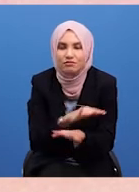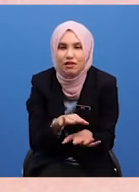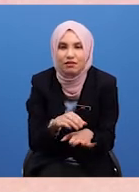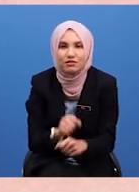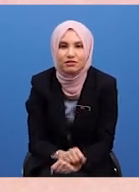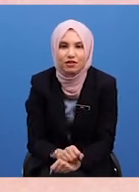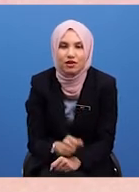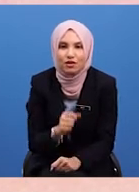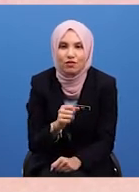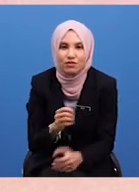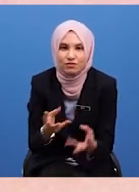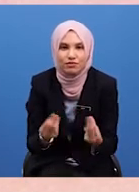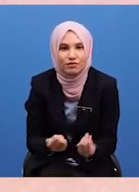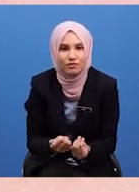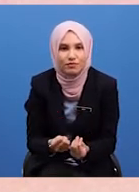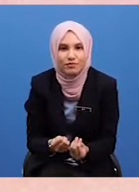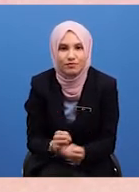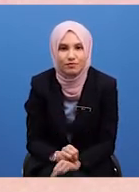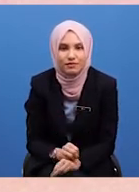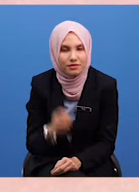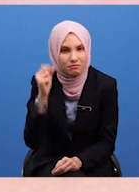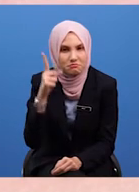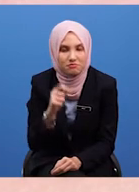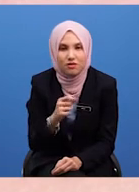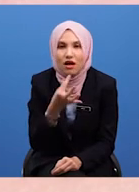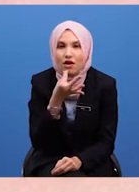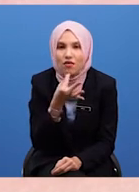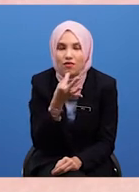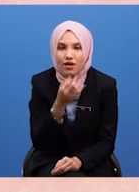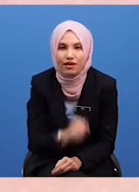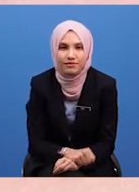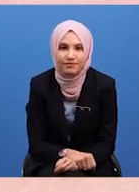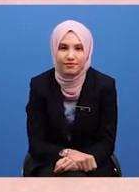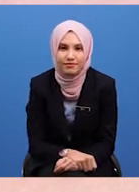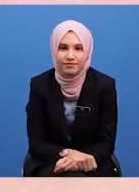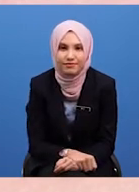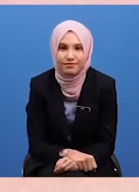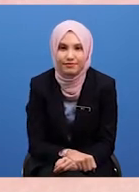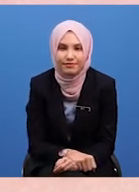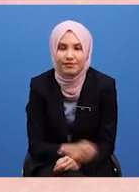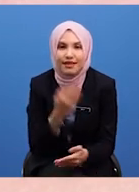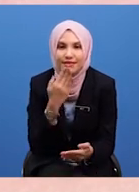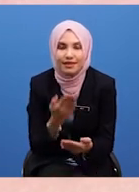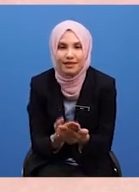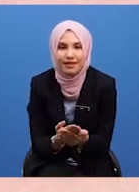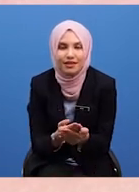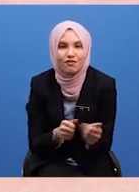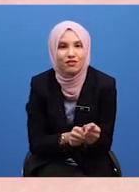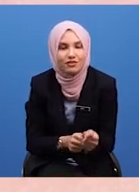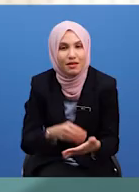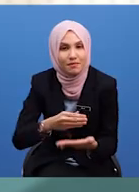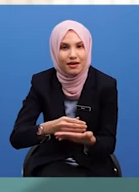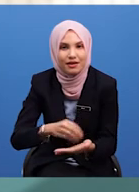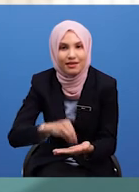by default since she thinks that it is not fair for her. Thank you for joining my lesson